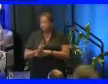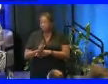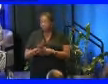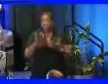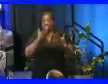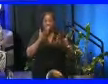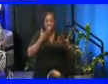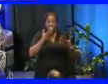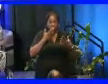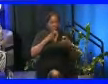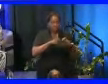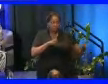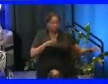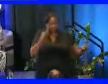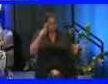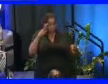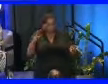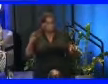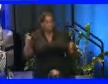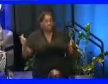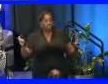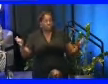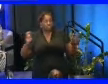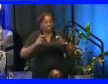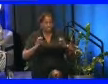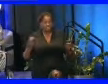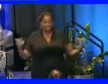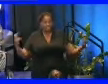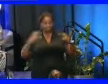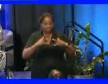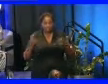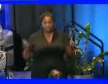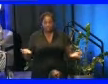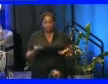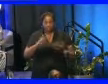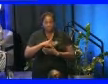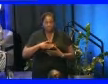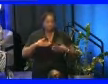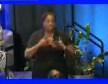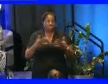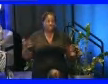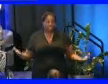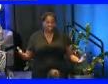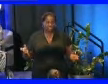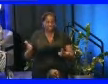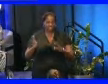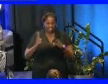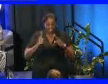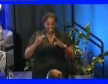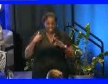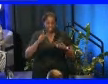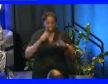Just thank you y'all for traveling, for being here. I greatly appreciate it and honored that I can have